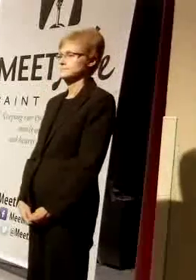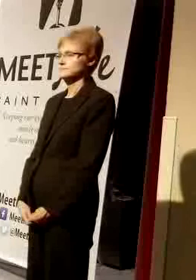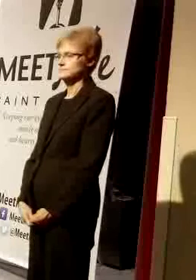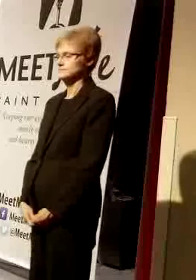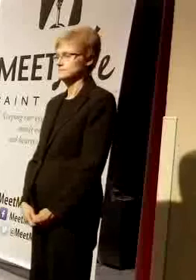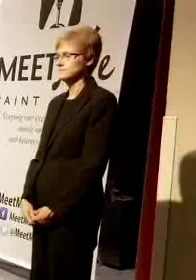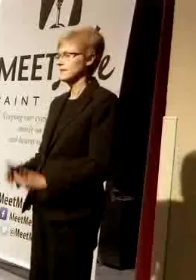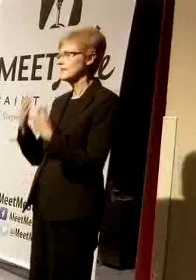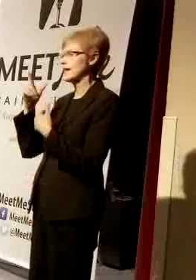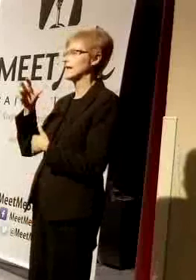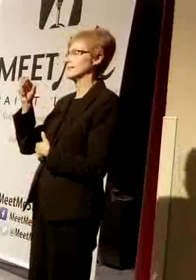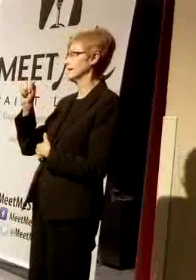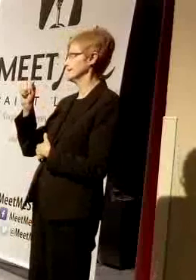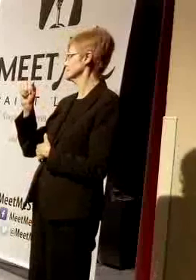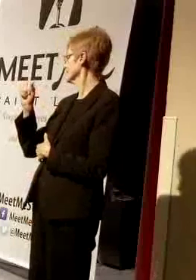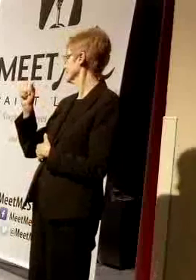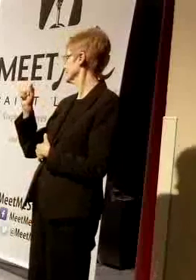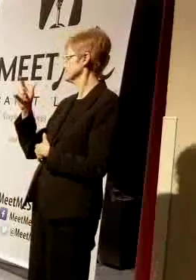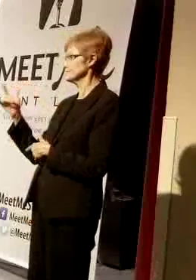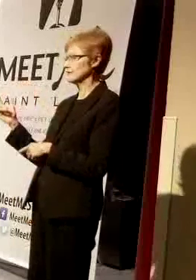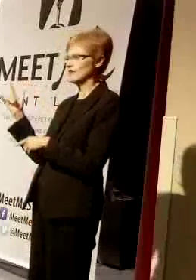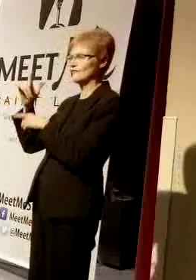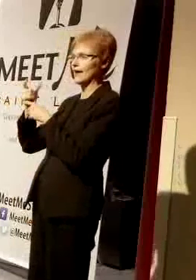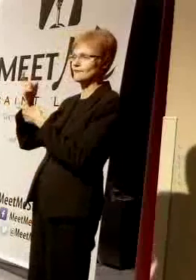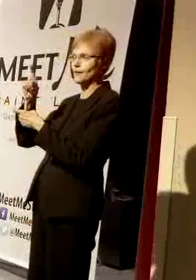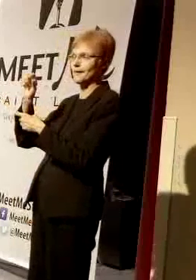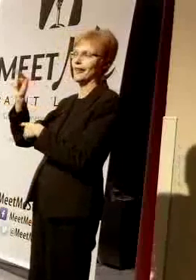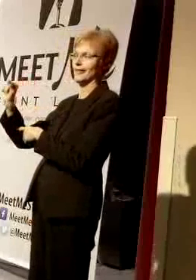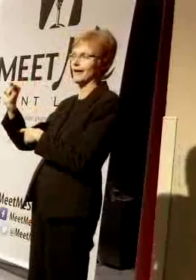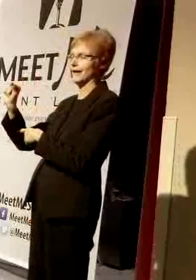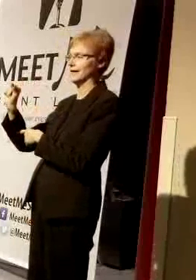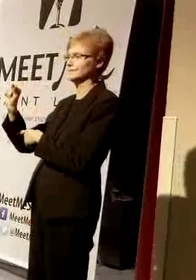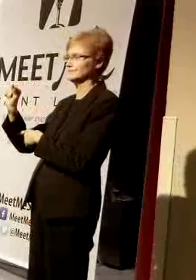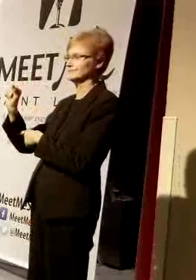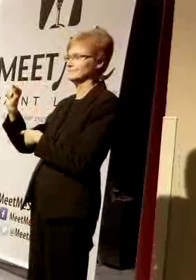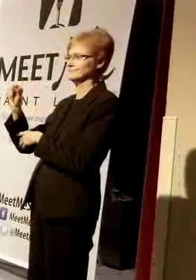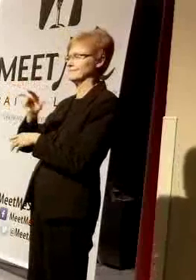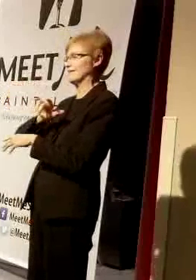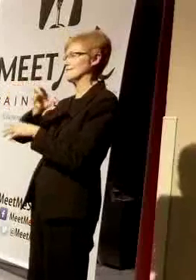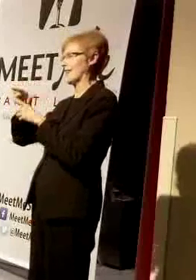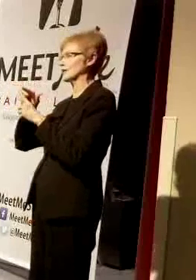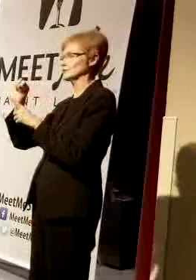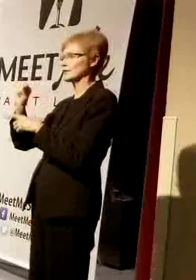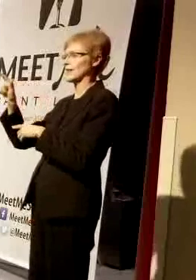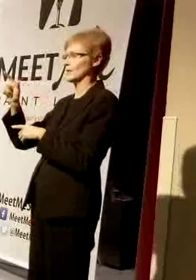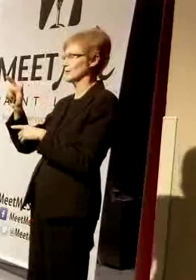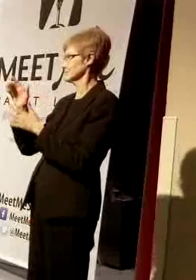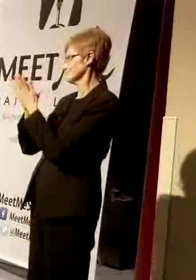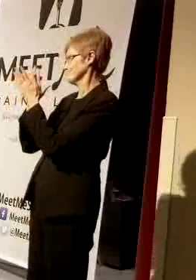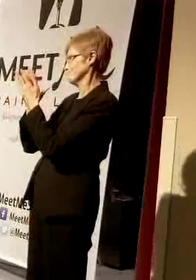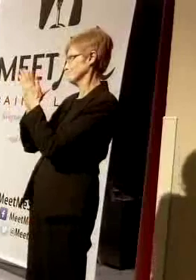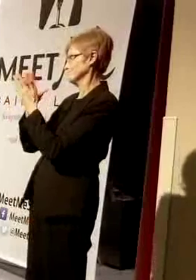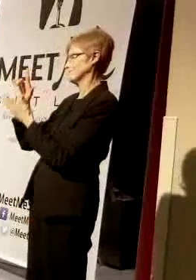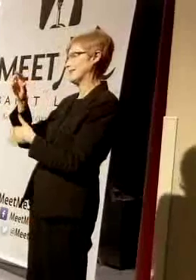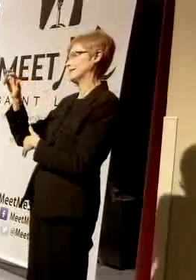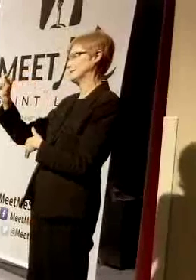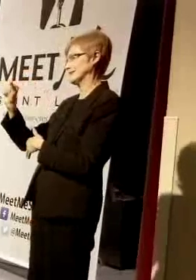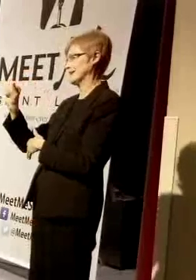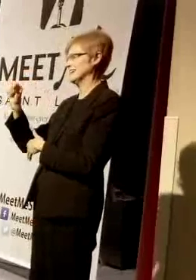I want to thank Lisa for coming all the way out here from L.A. and to St. Louis, Missouri. So thank you, Lisa. Thank